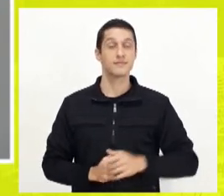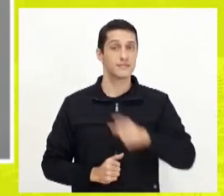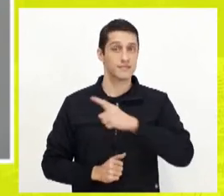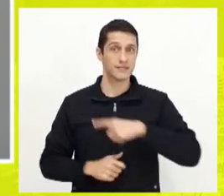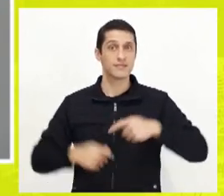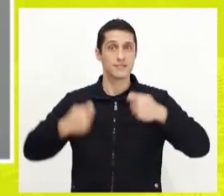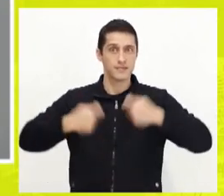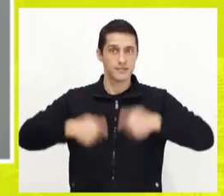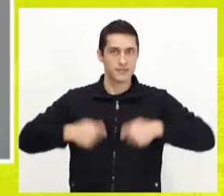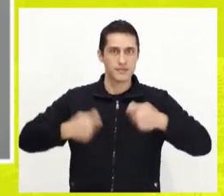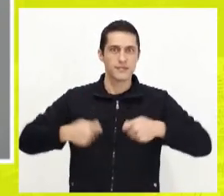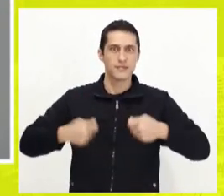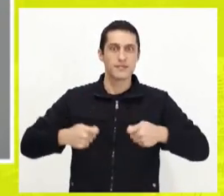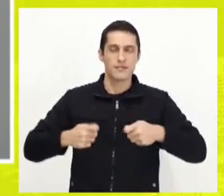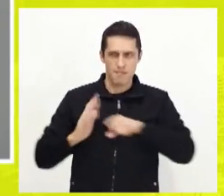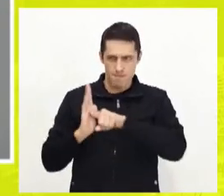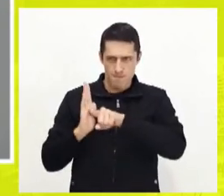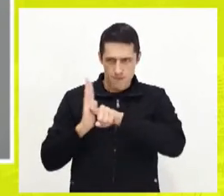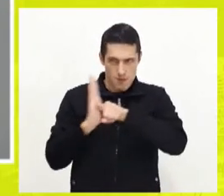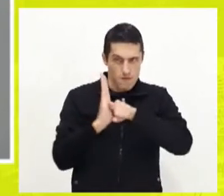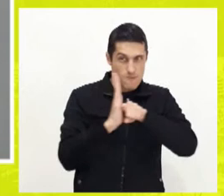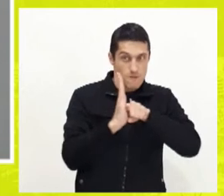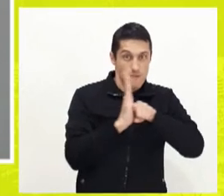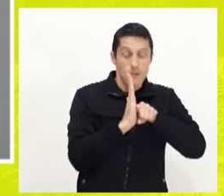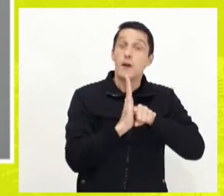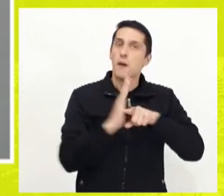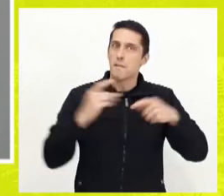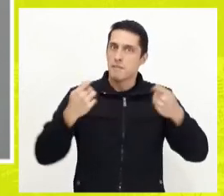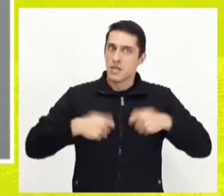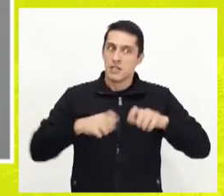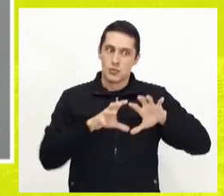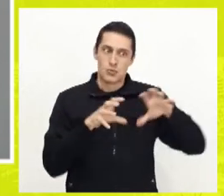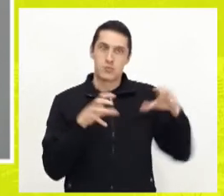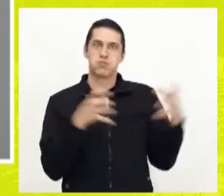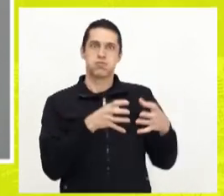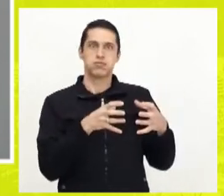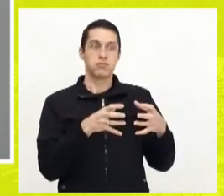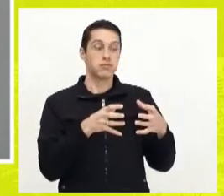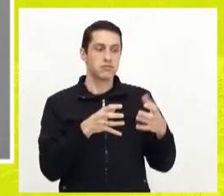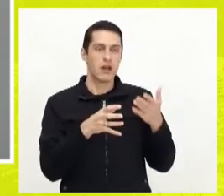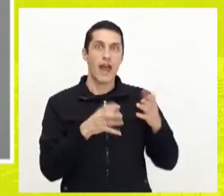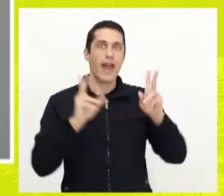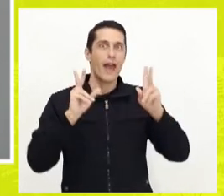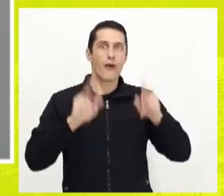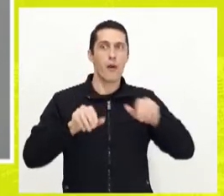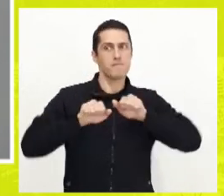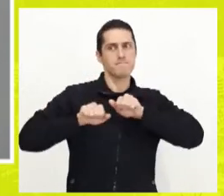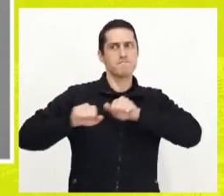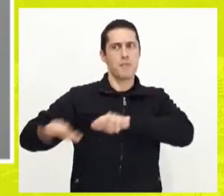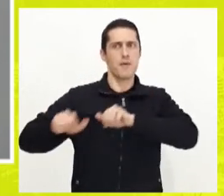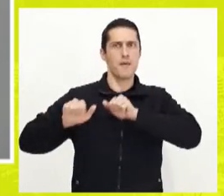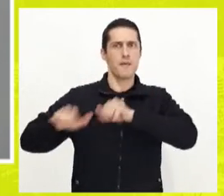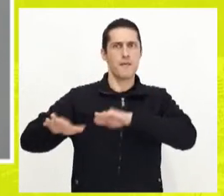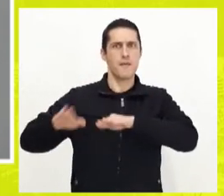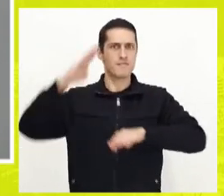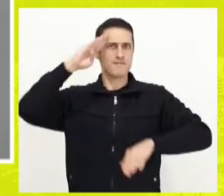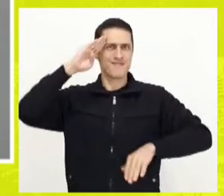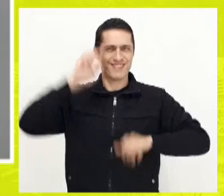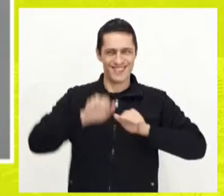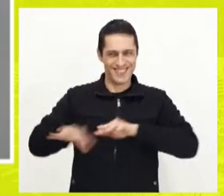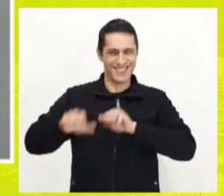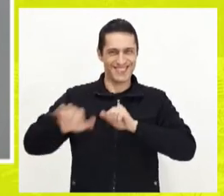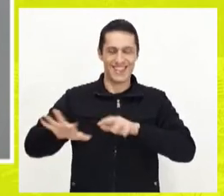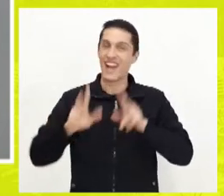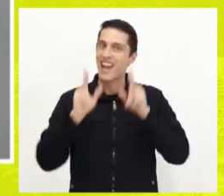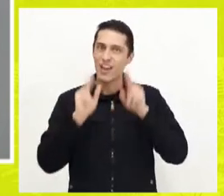we we must put together our army of fact actors and we must have different positions in this